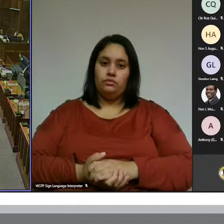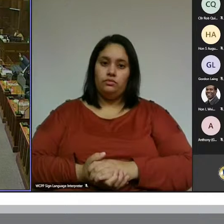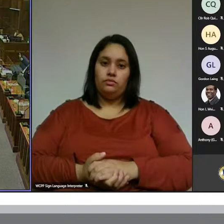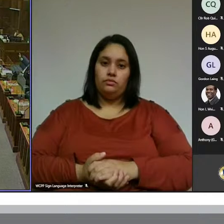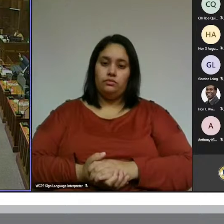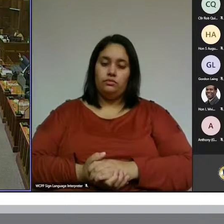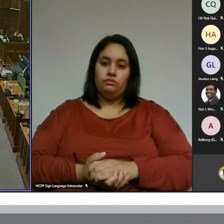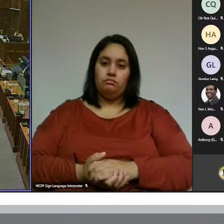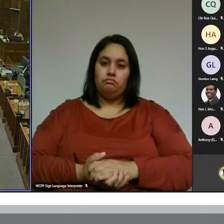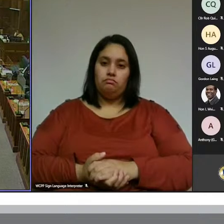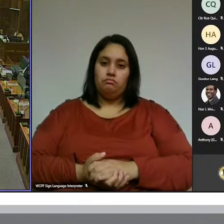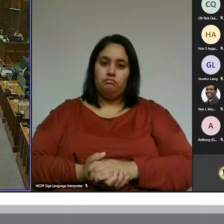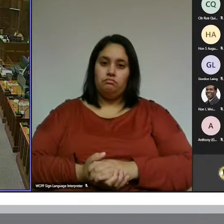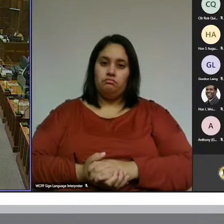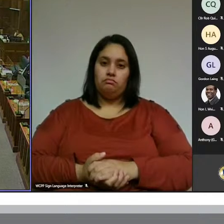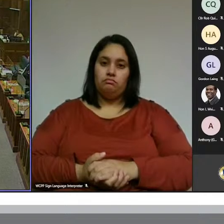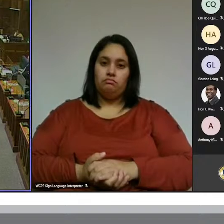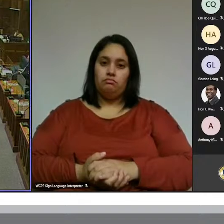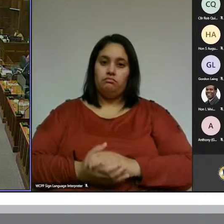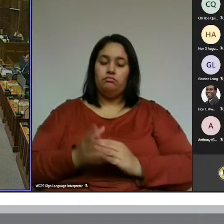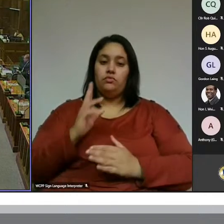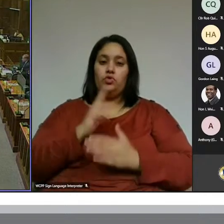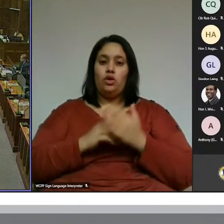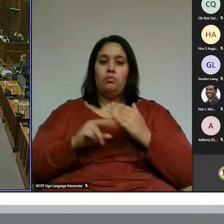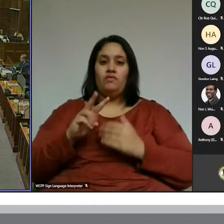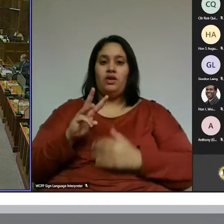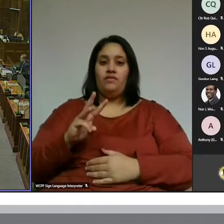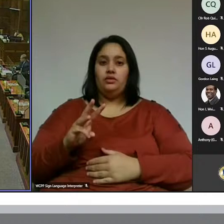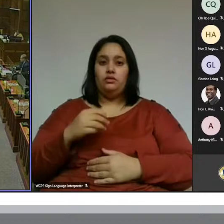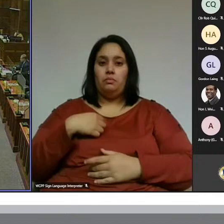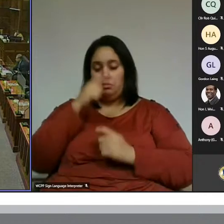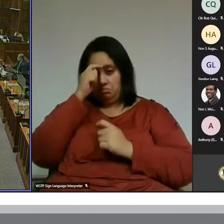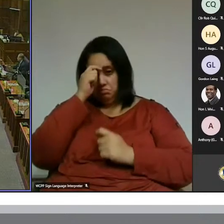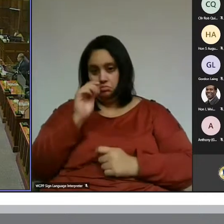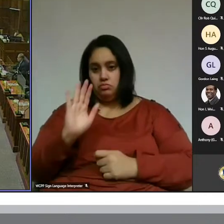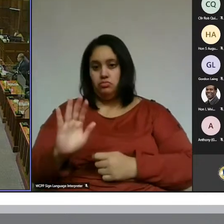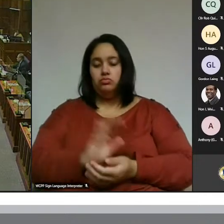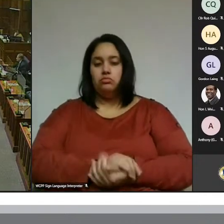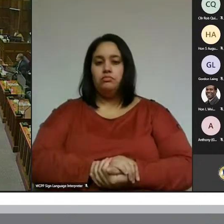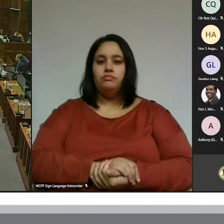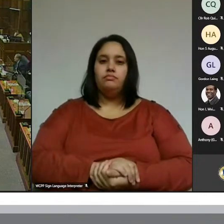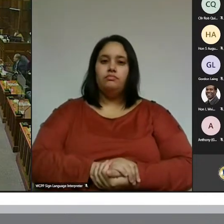Thank you, Honorable van der Westhuizen, I recognize you in the chamber.